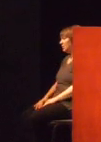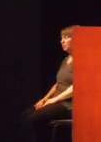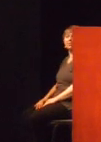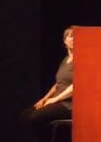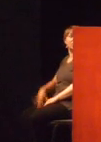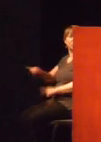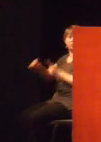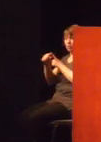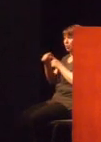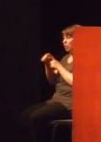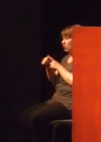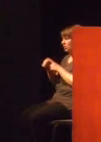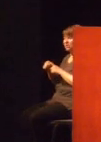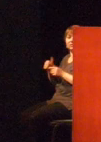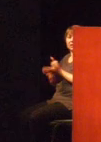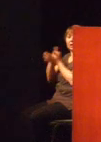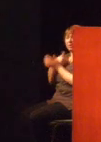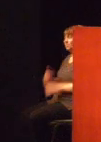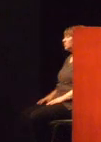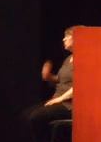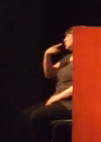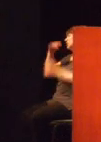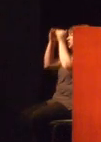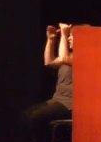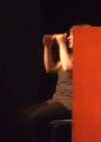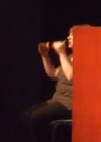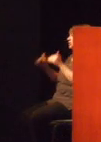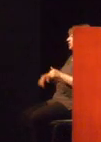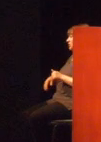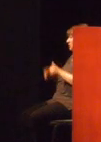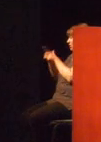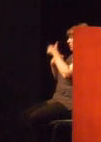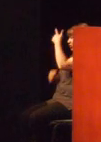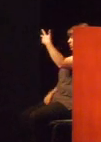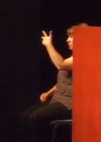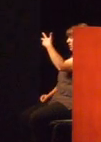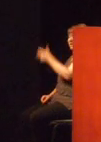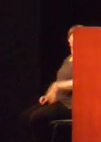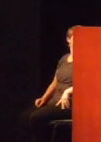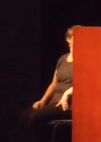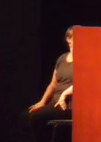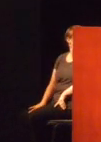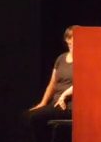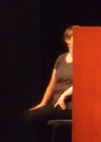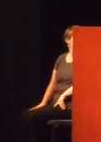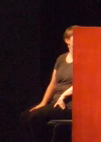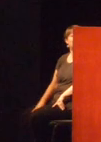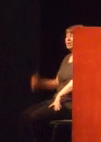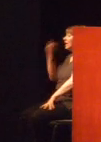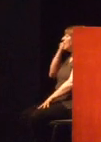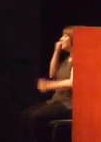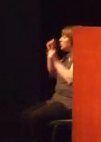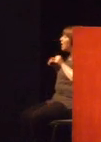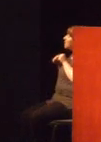in reintegration. So these are the stages, the first three stages, the negative racial identity stages, and if you can hang in